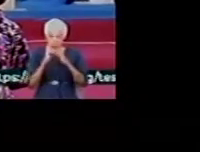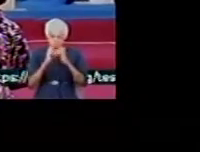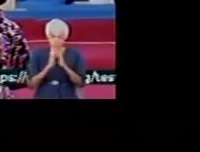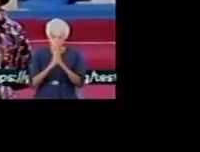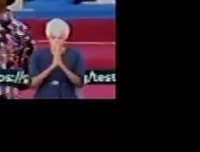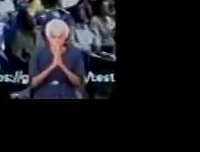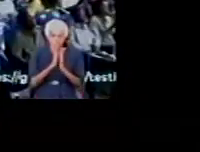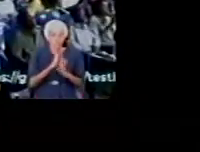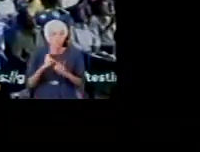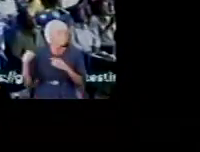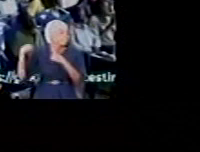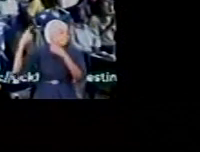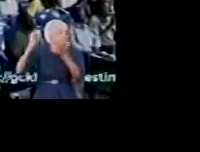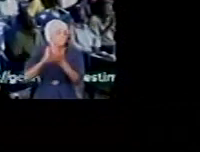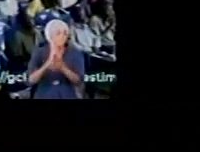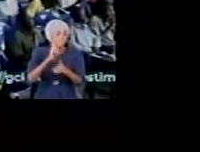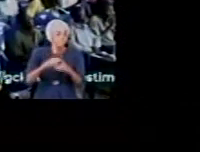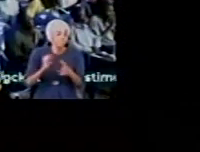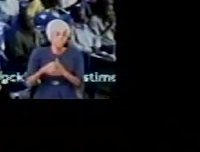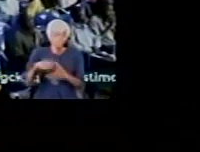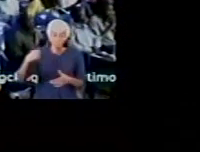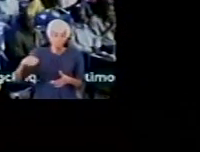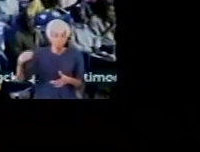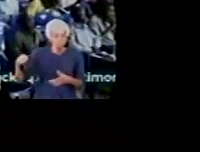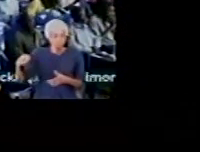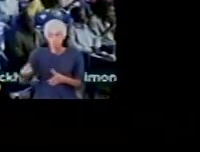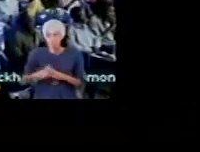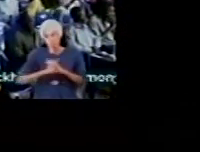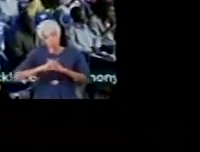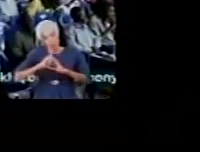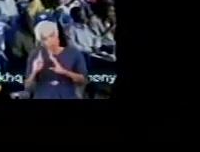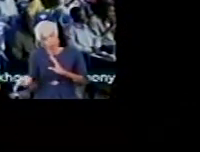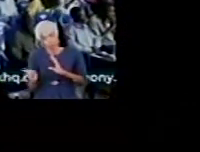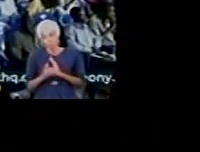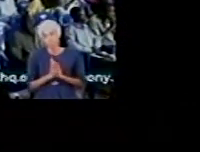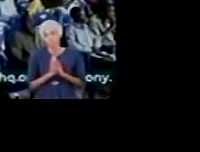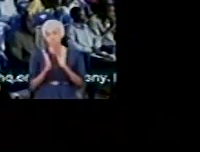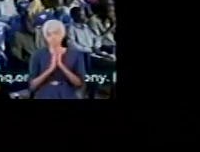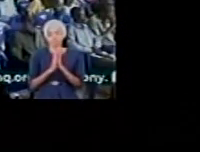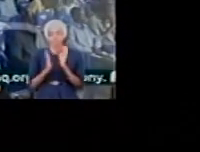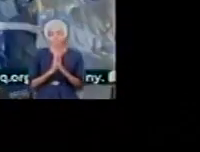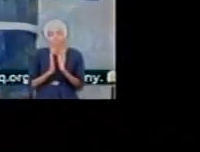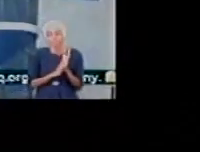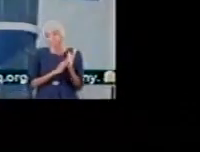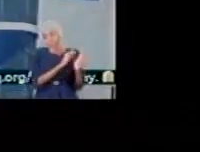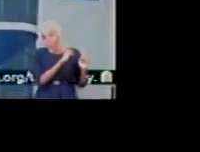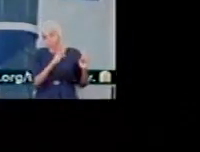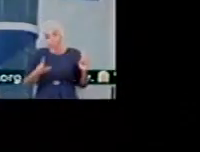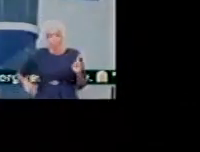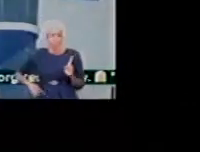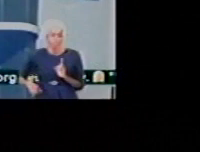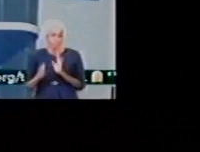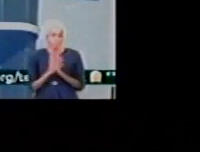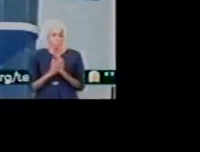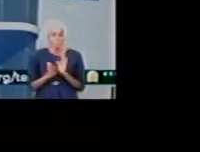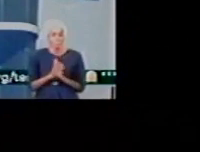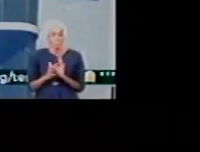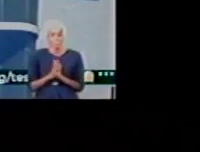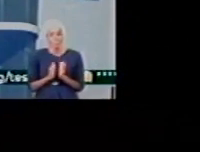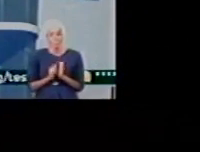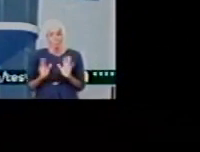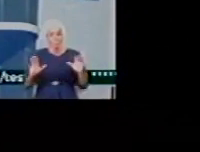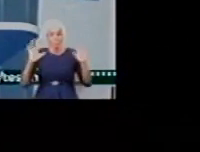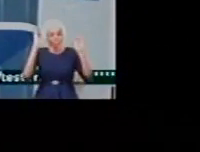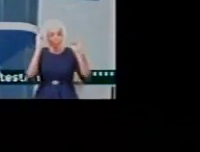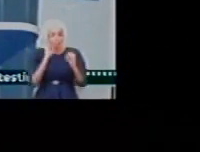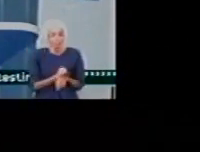Put your hands together. That was a miracle, miraculous kind of, you know, the power of